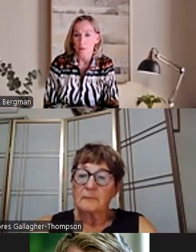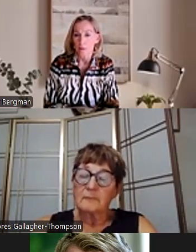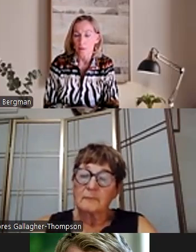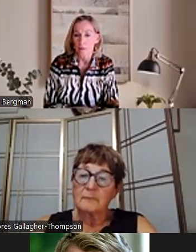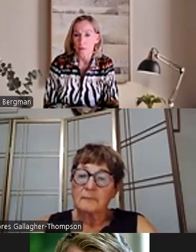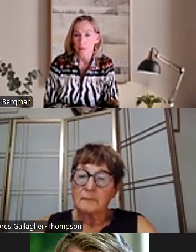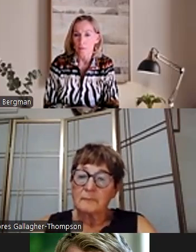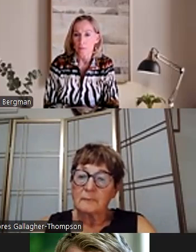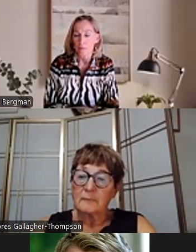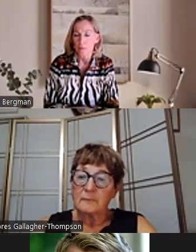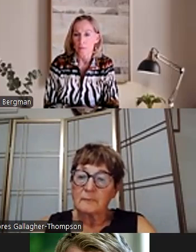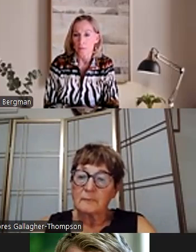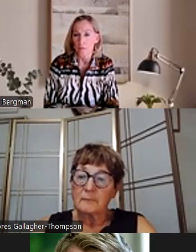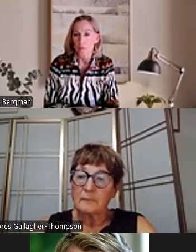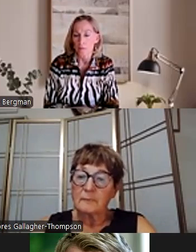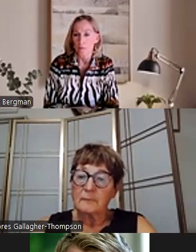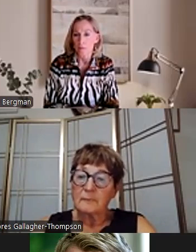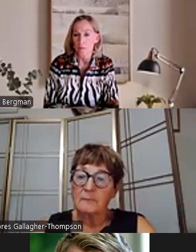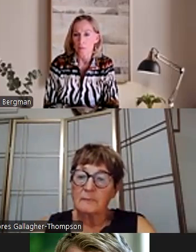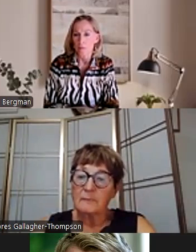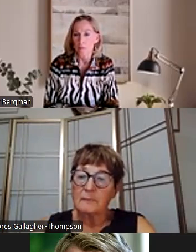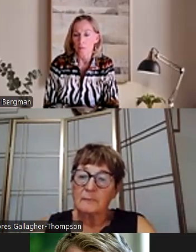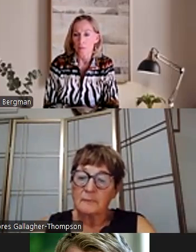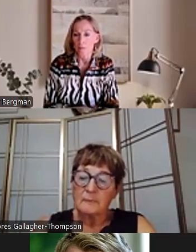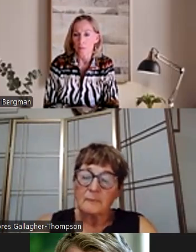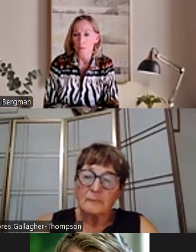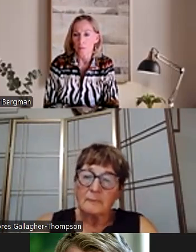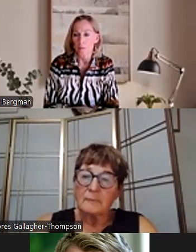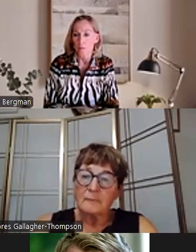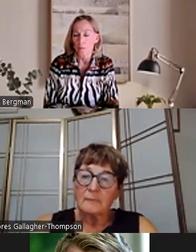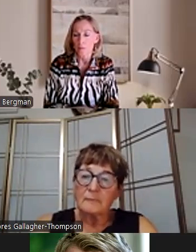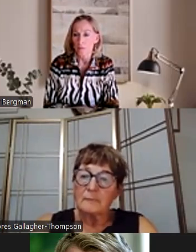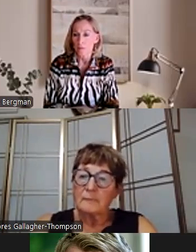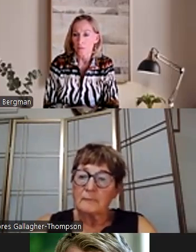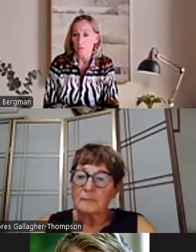be added for next year since part of the bill change, right?